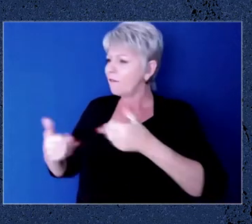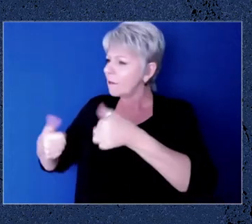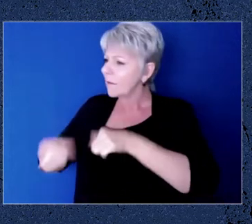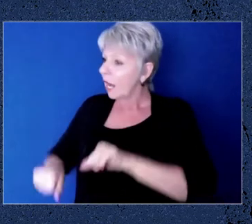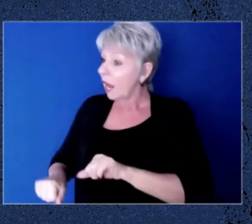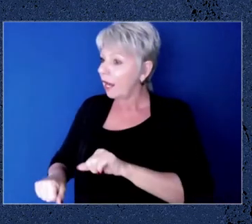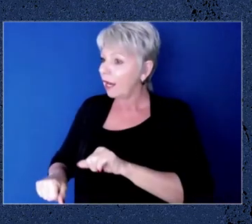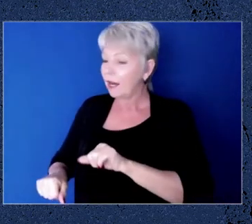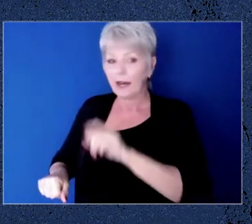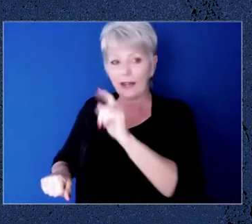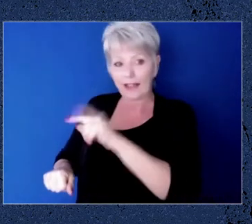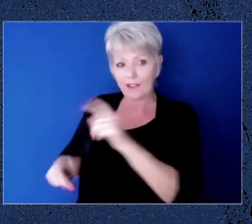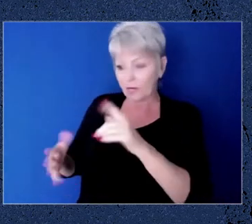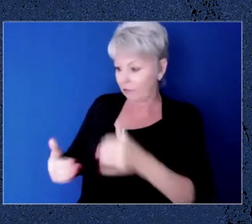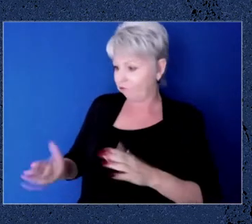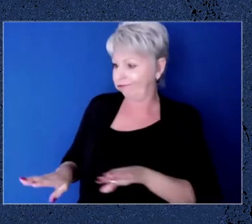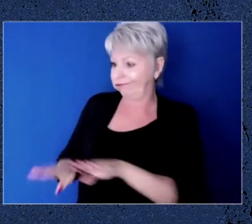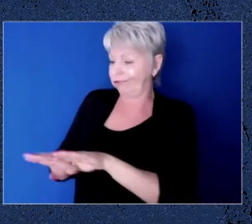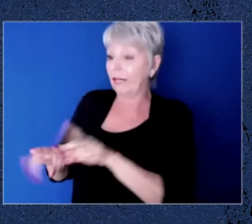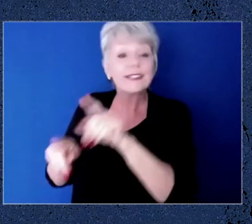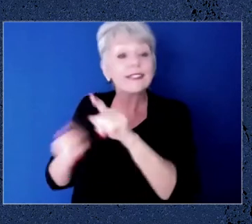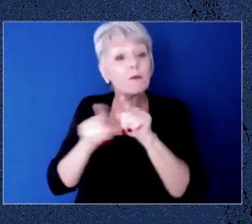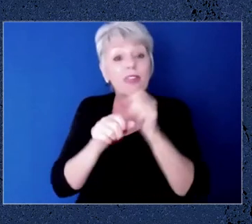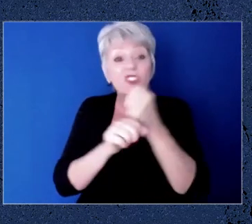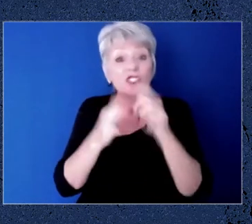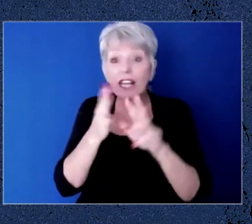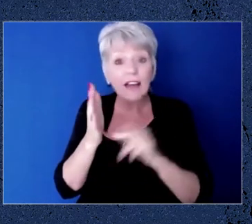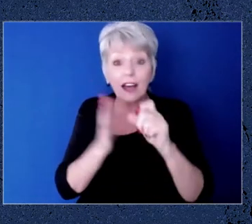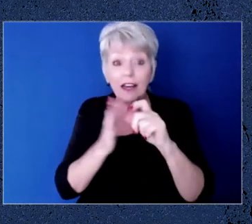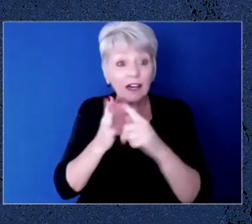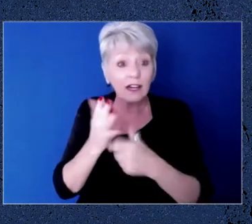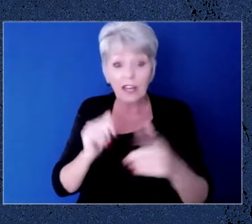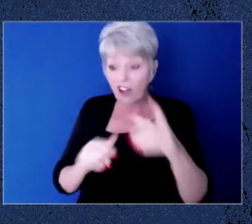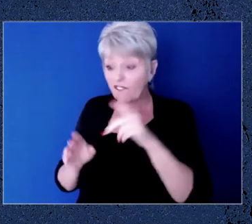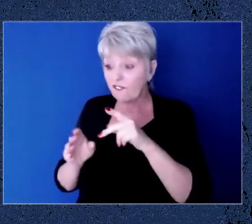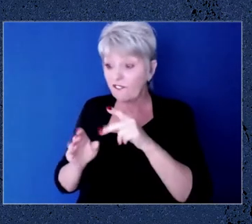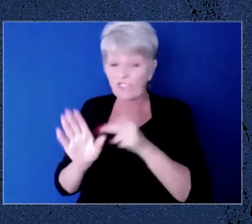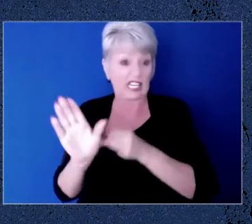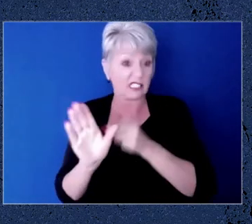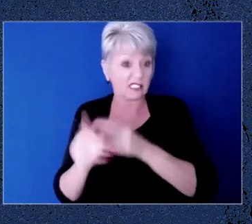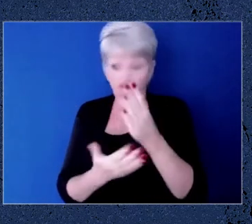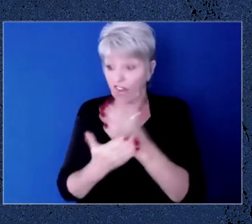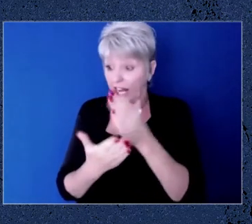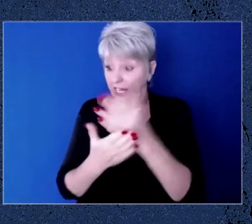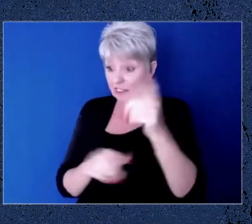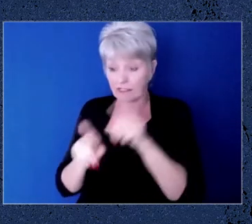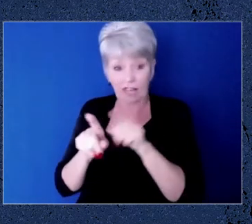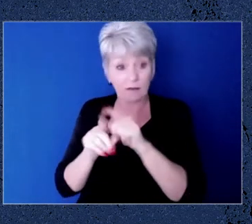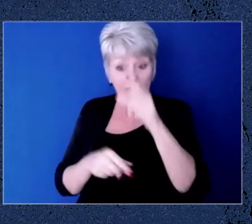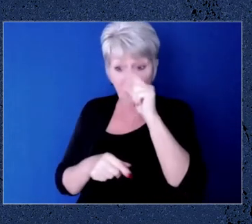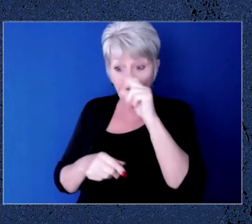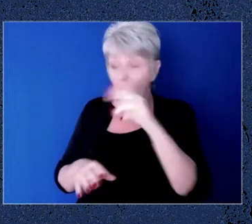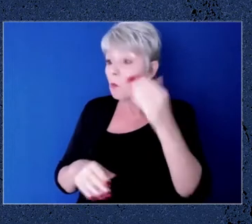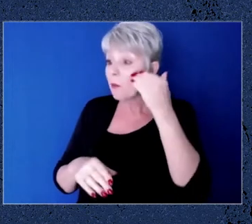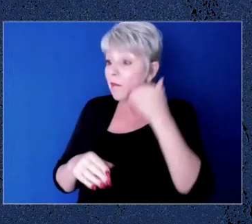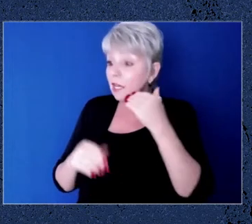you go into a, same in gender, you know, like I think physics has an atrocious record of gender equity. Mm. And young women coming into physics don't